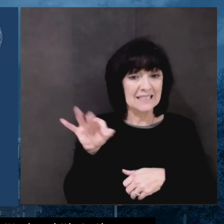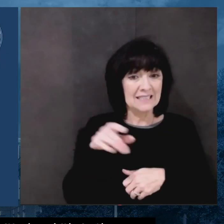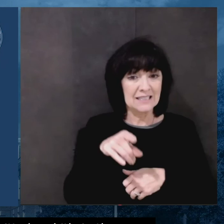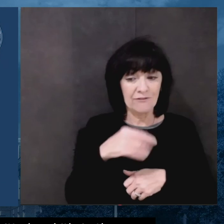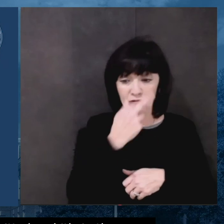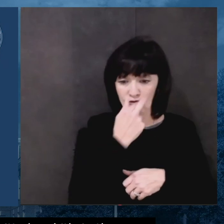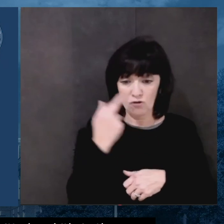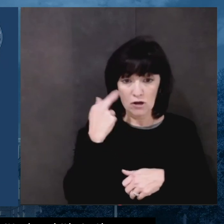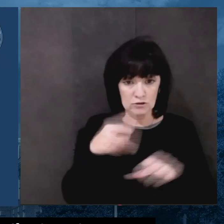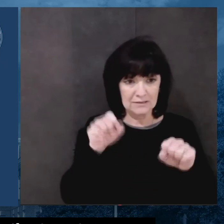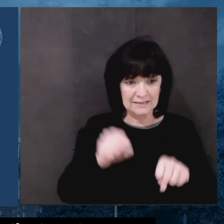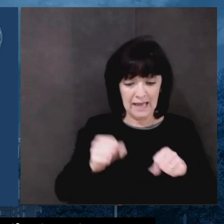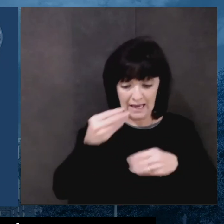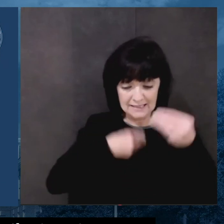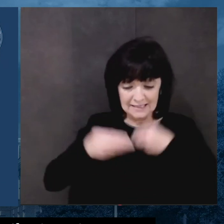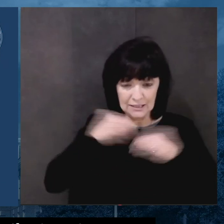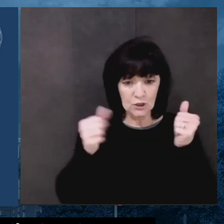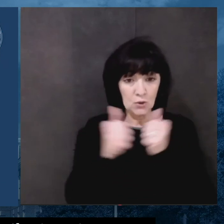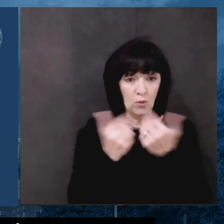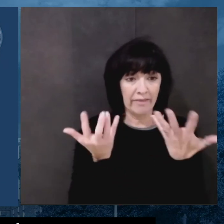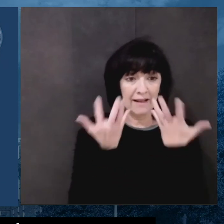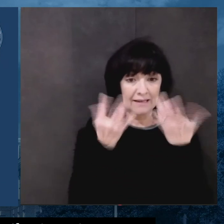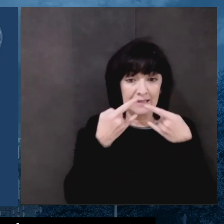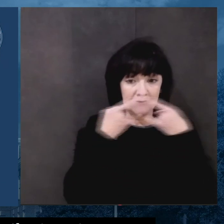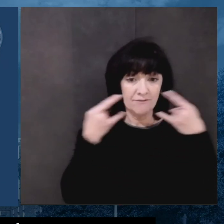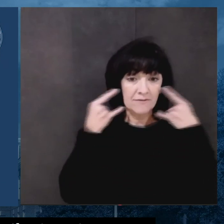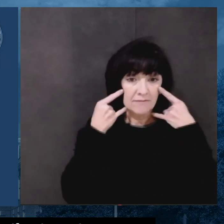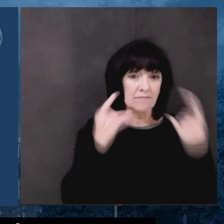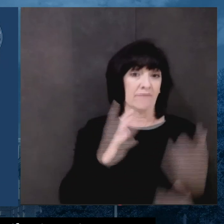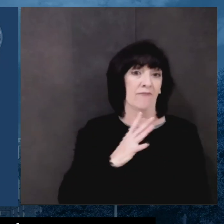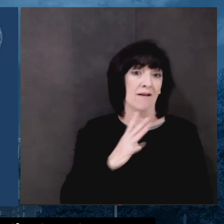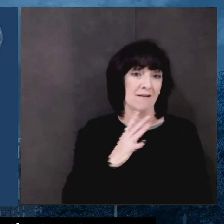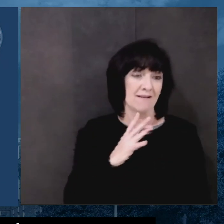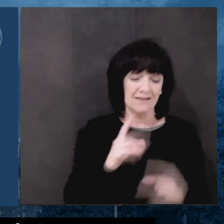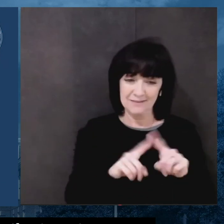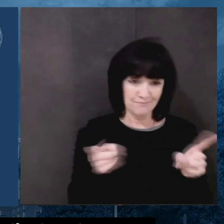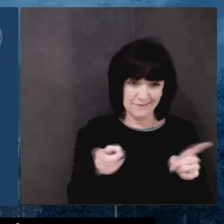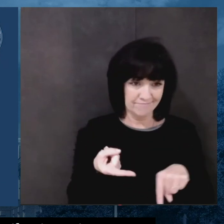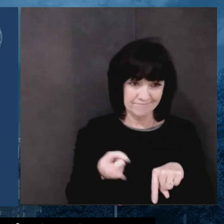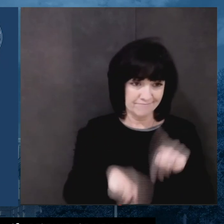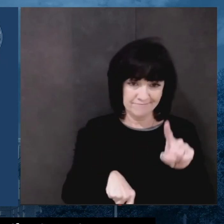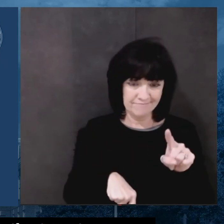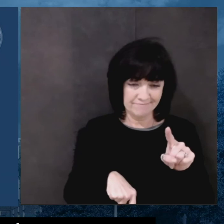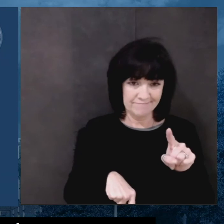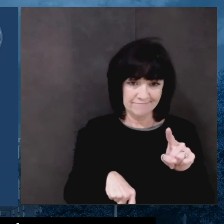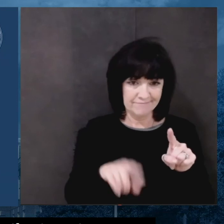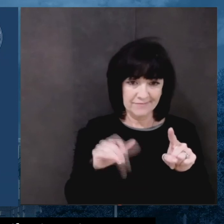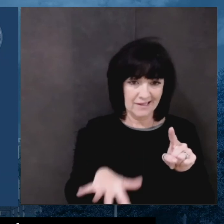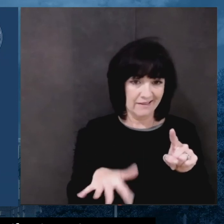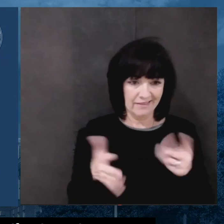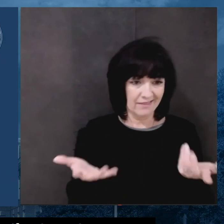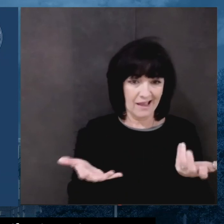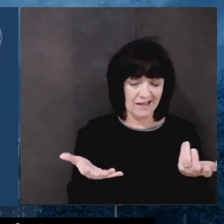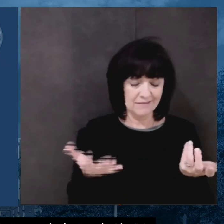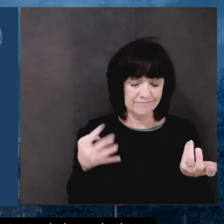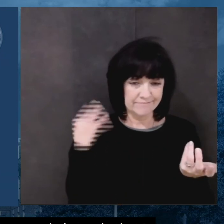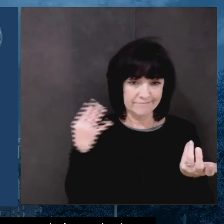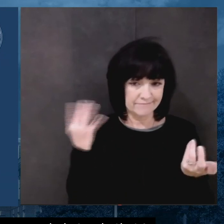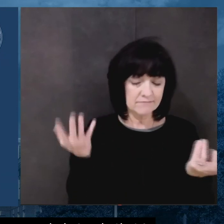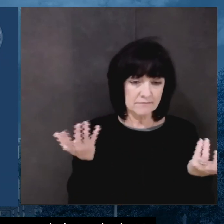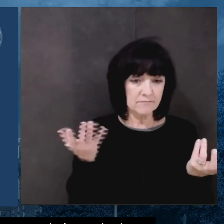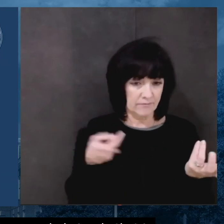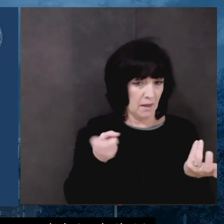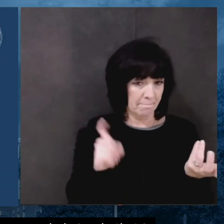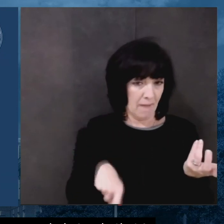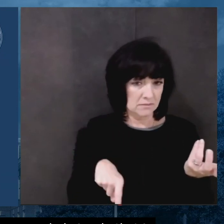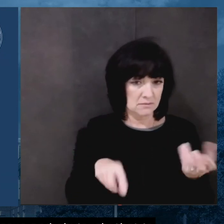then it'd be not as big an issue. But obviously, that's ludicrous. You need to take your mask off